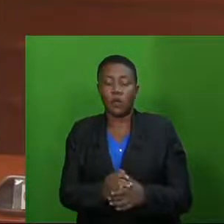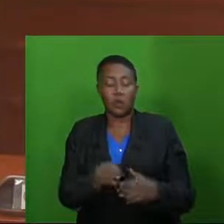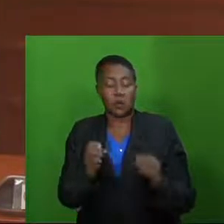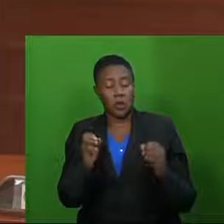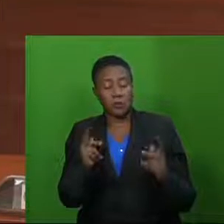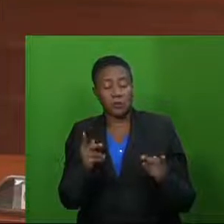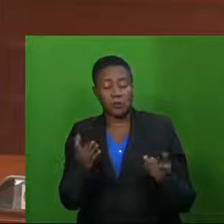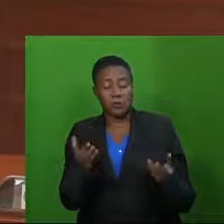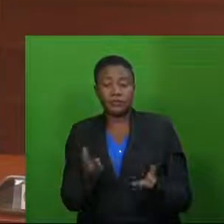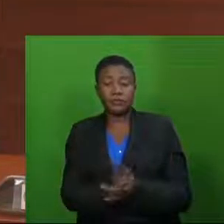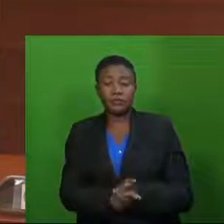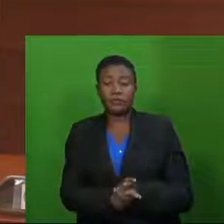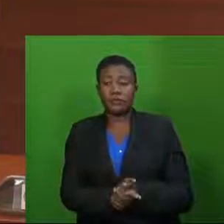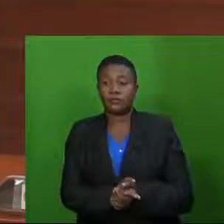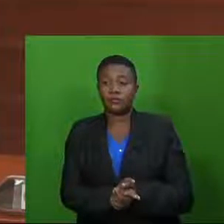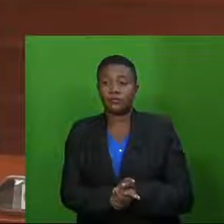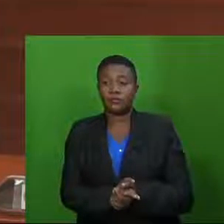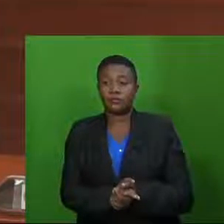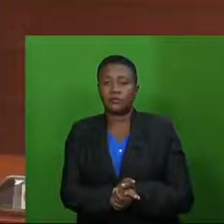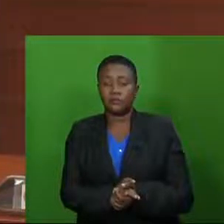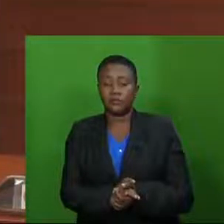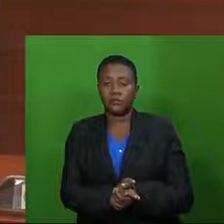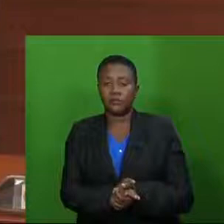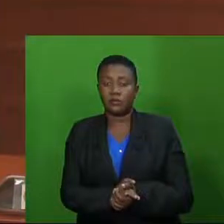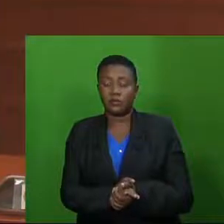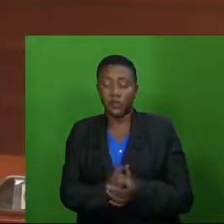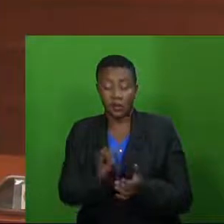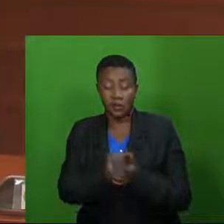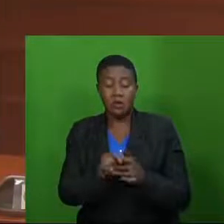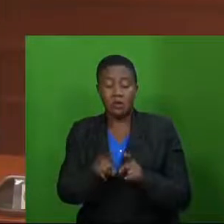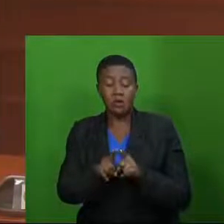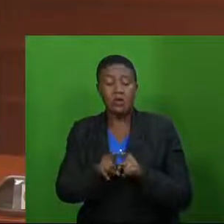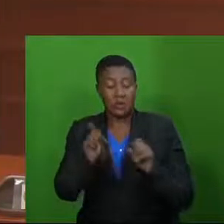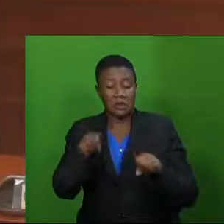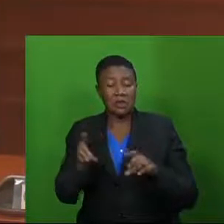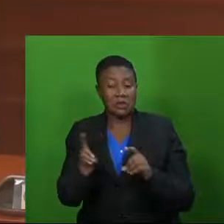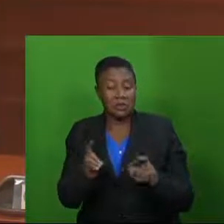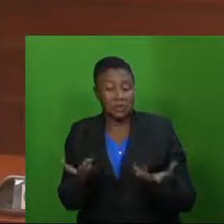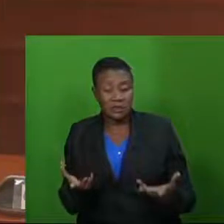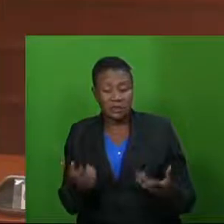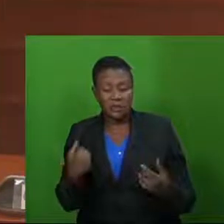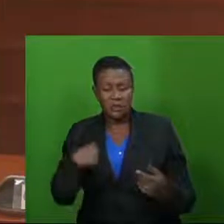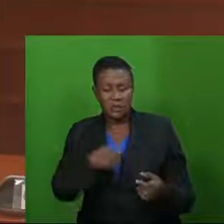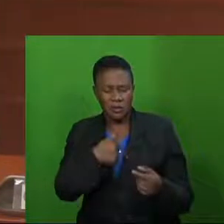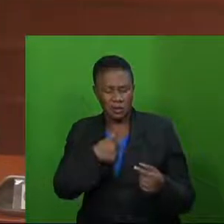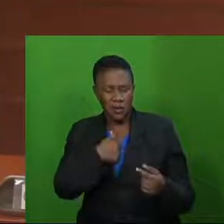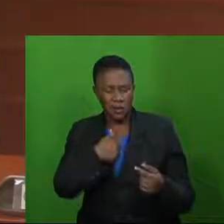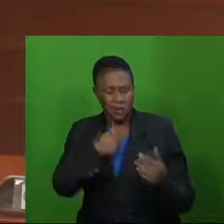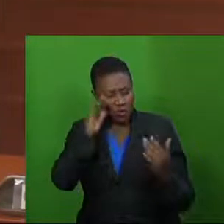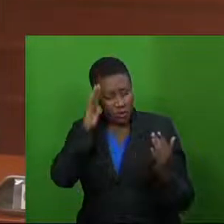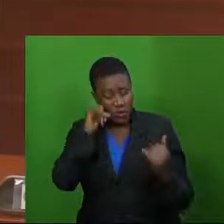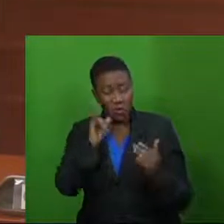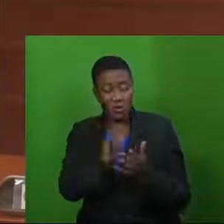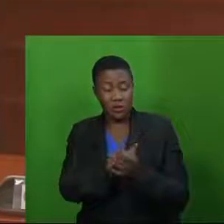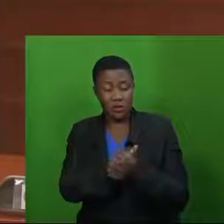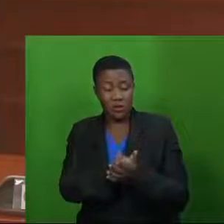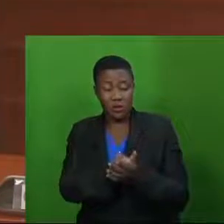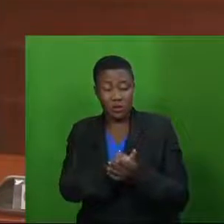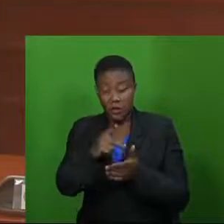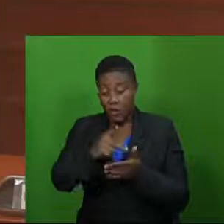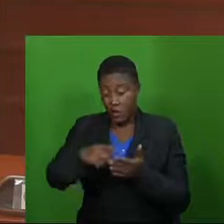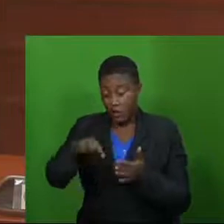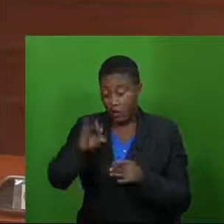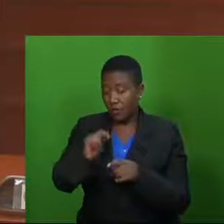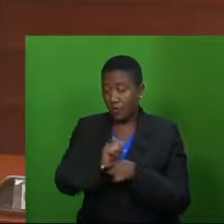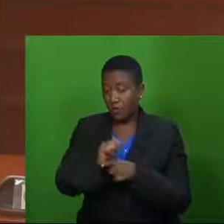Well, I'm being told that that would also be done. But I'm hopeful that as part of the training